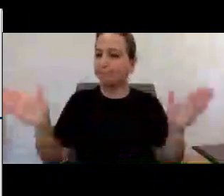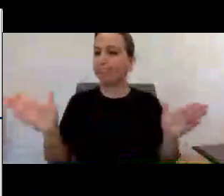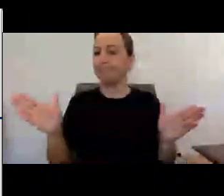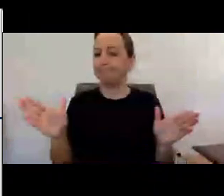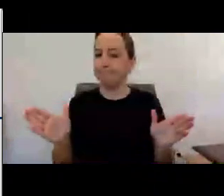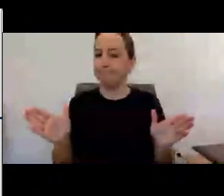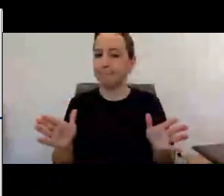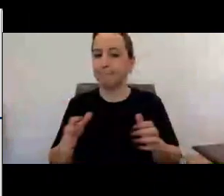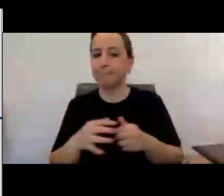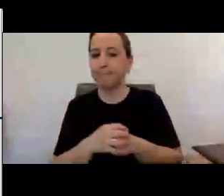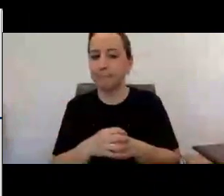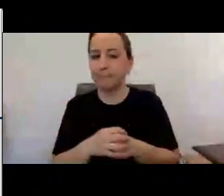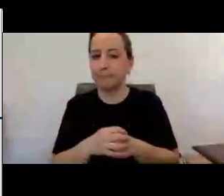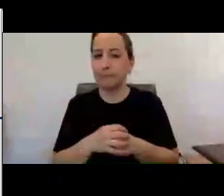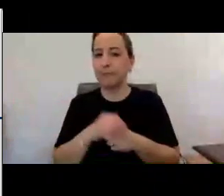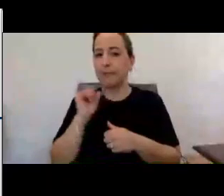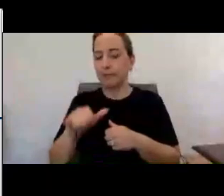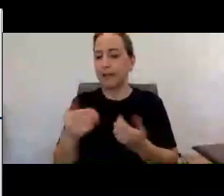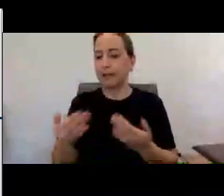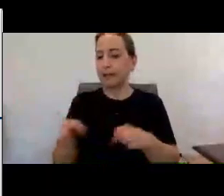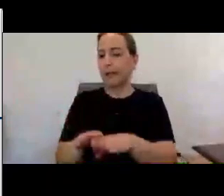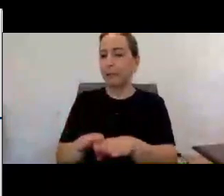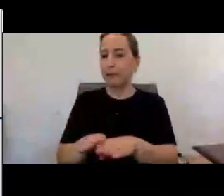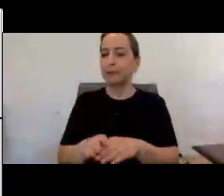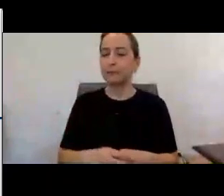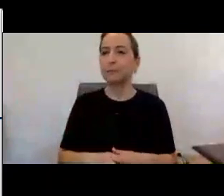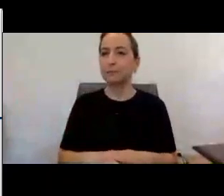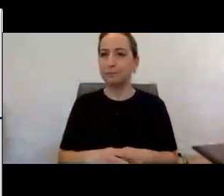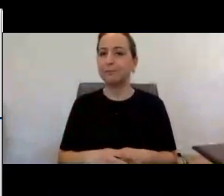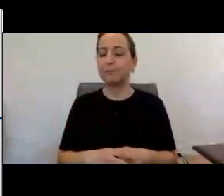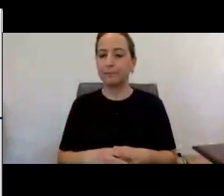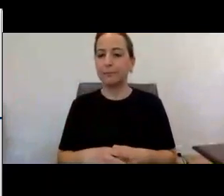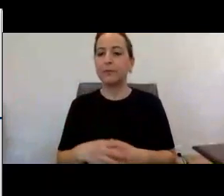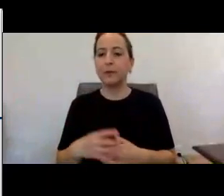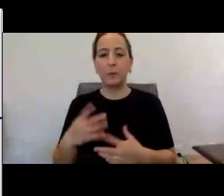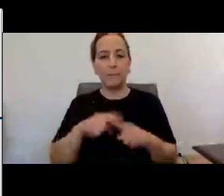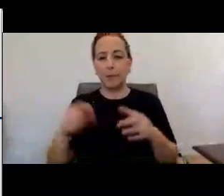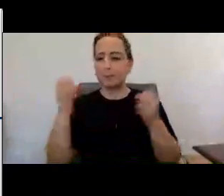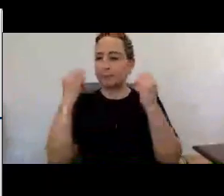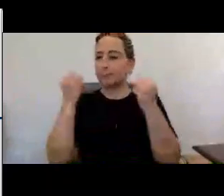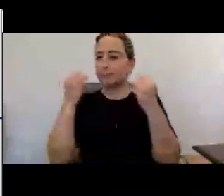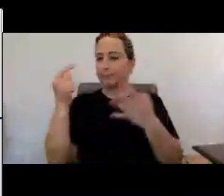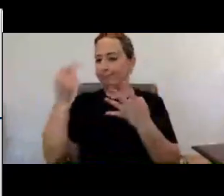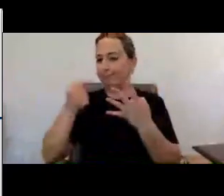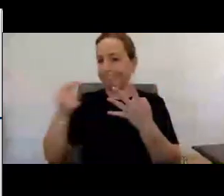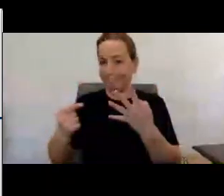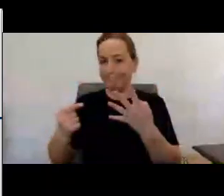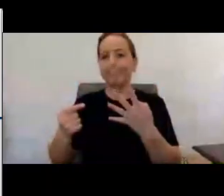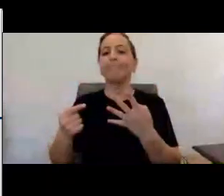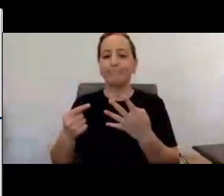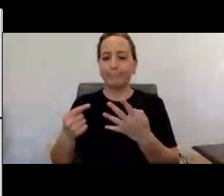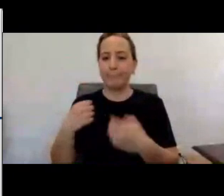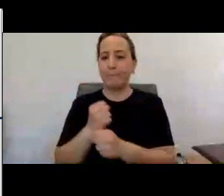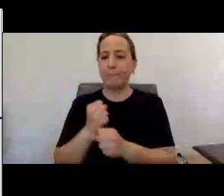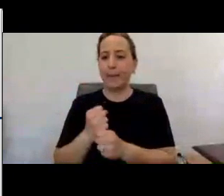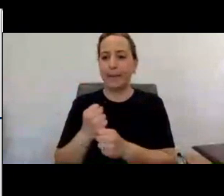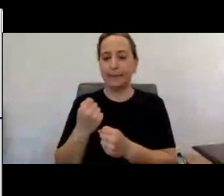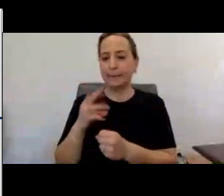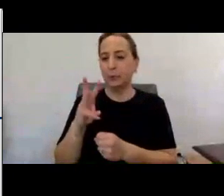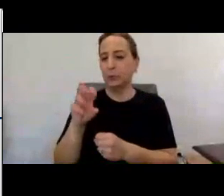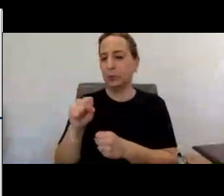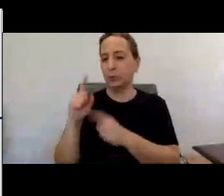So there was that settlement. But there have been numerous other ones that have made the news over the past year or so as